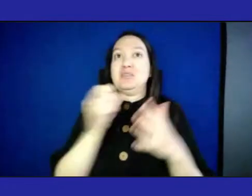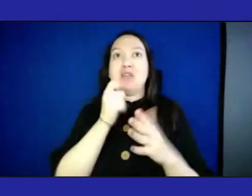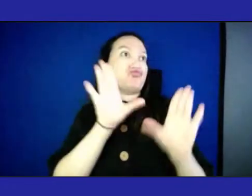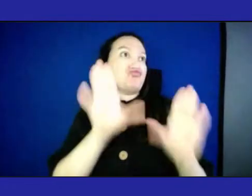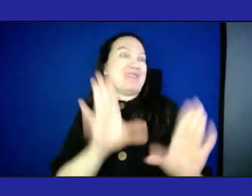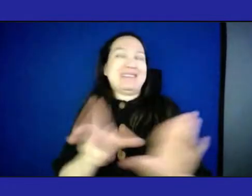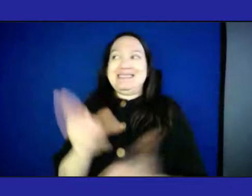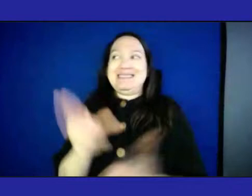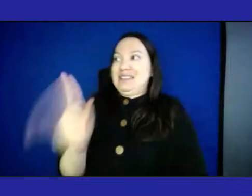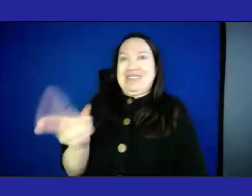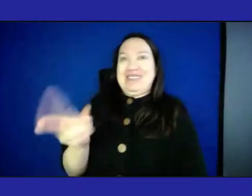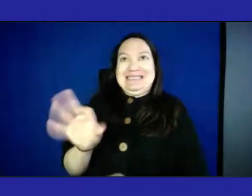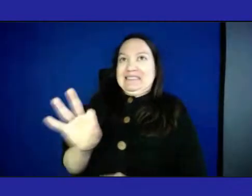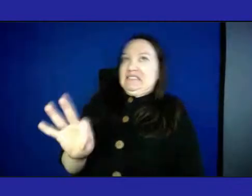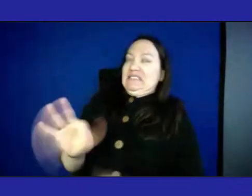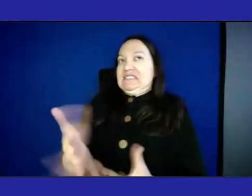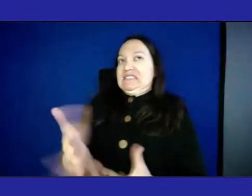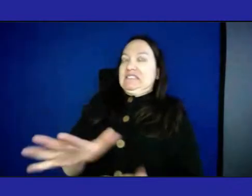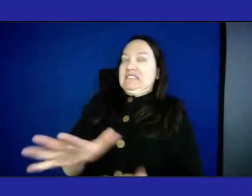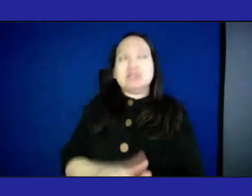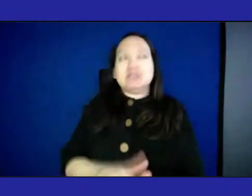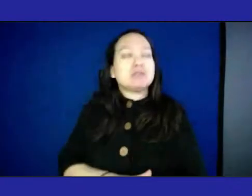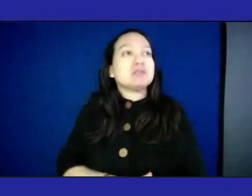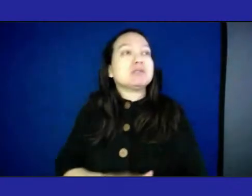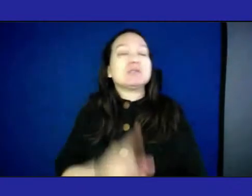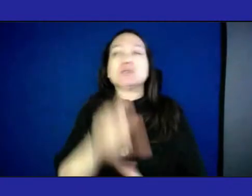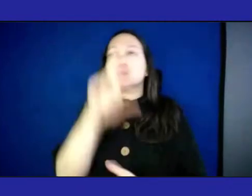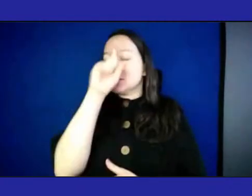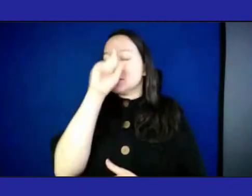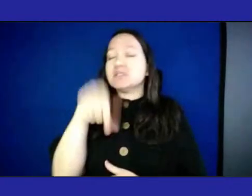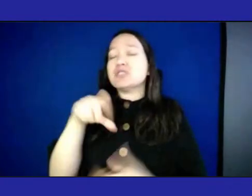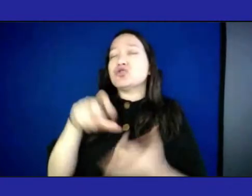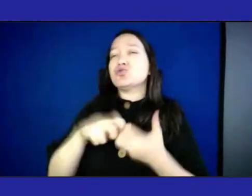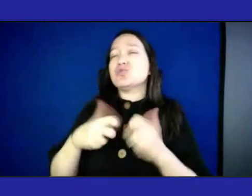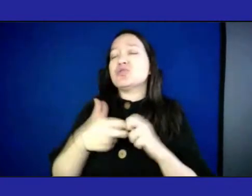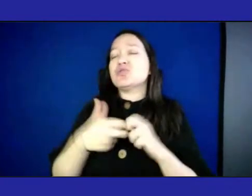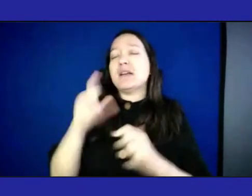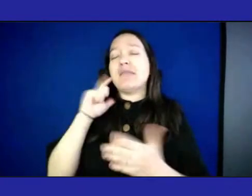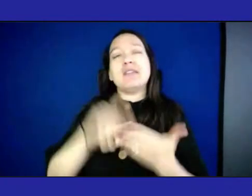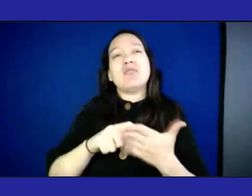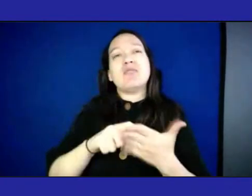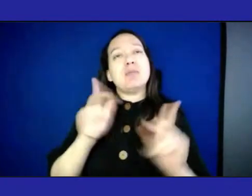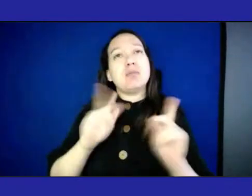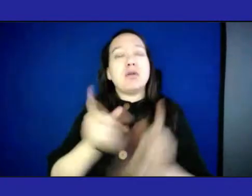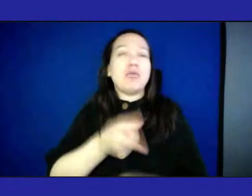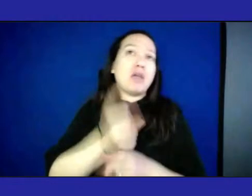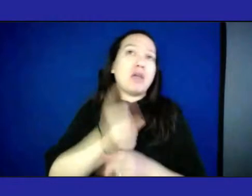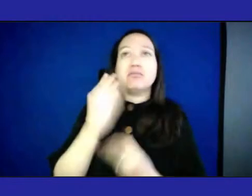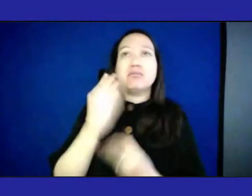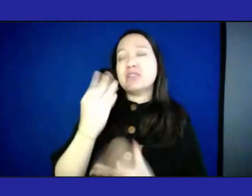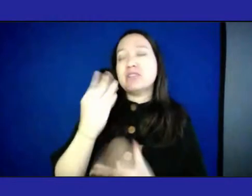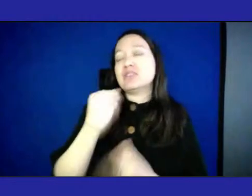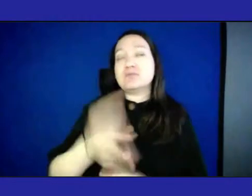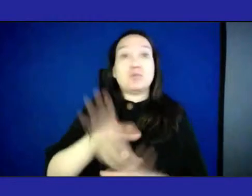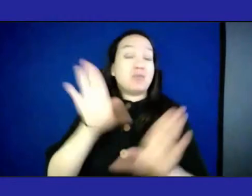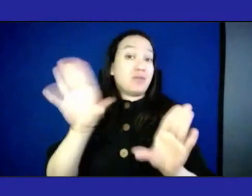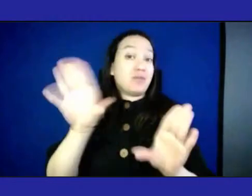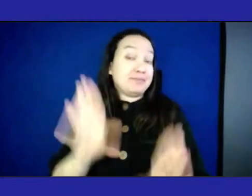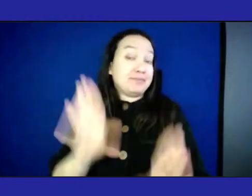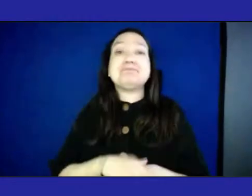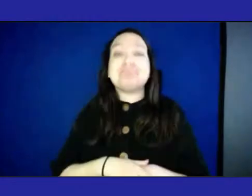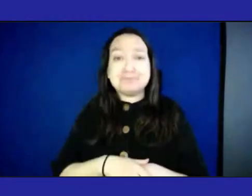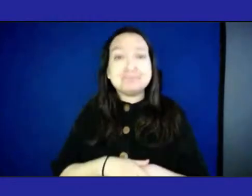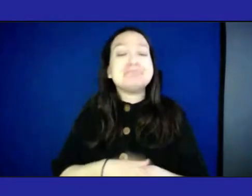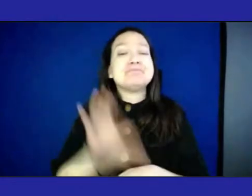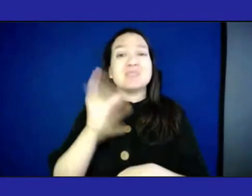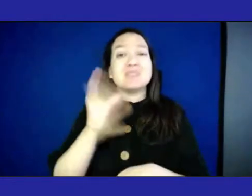I think this issue where you'll be able to identify people and get accurate information will be tremendously helpful. But, it's one of the things that goes in